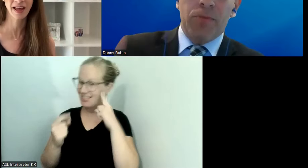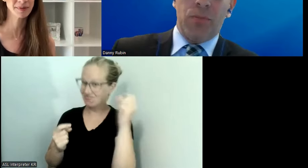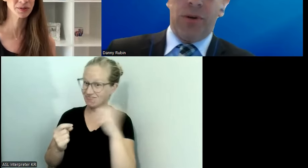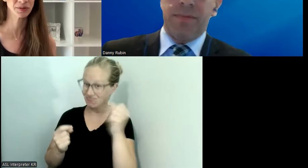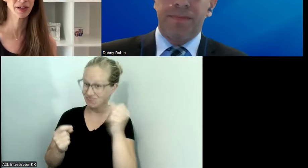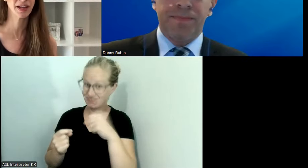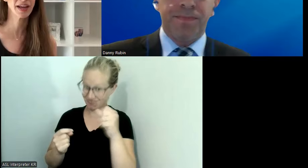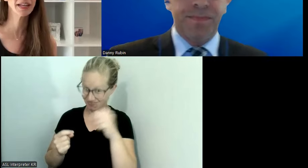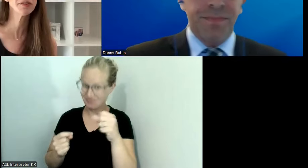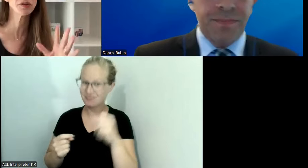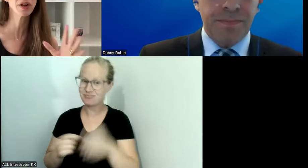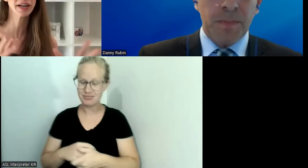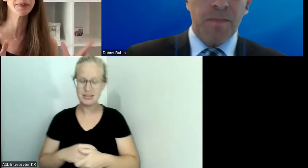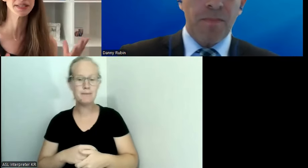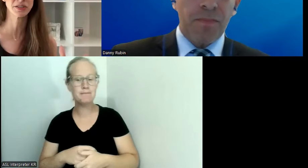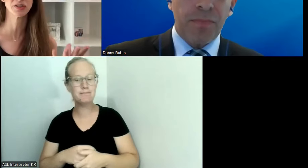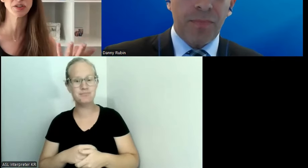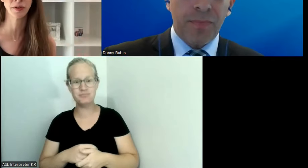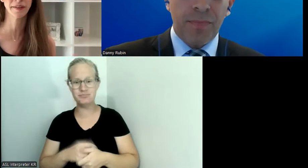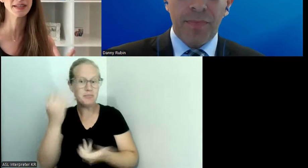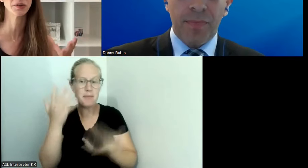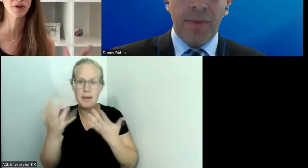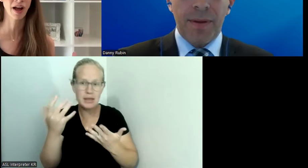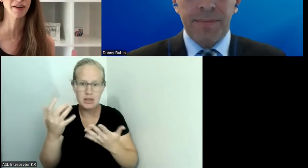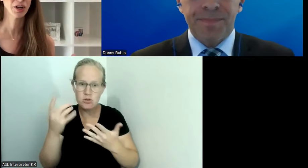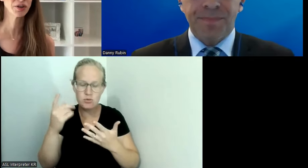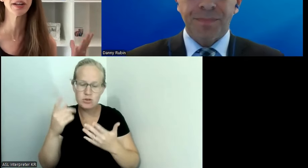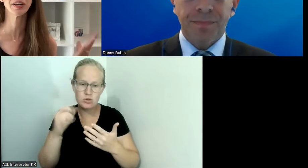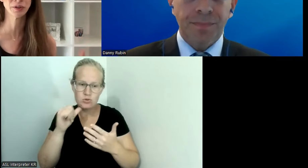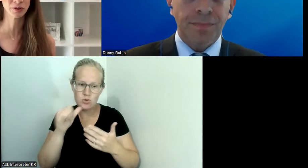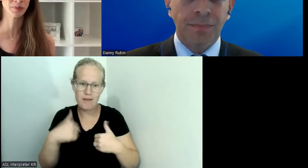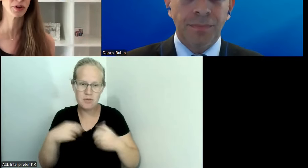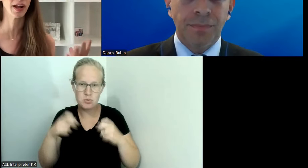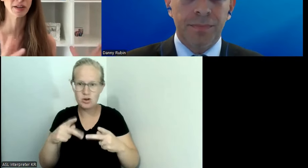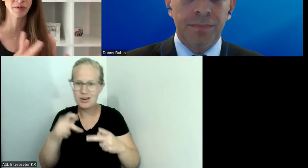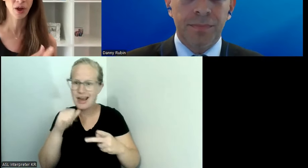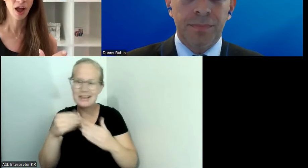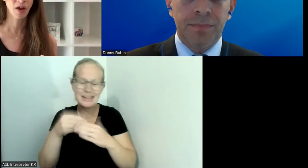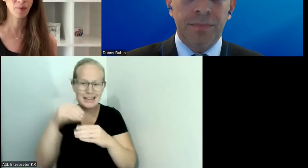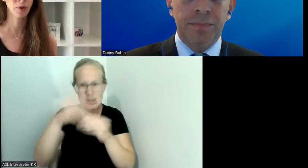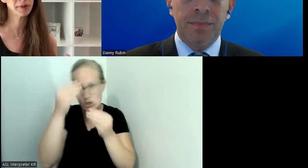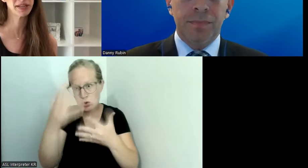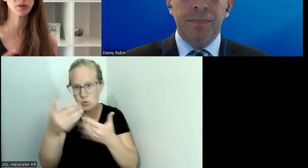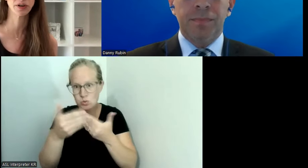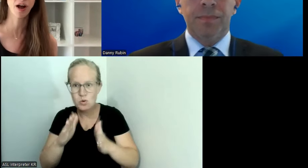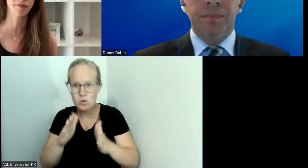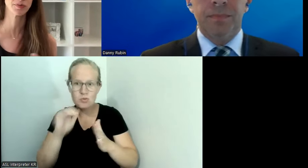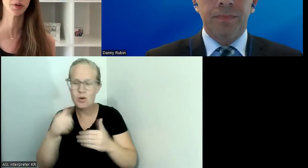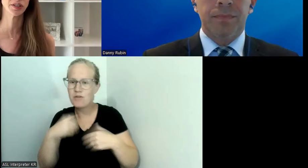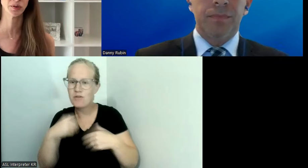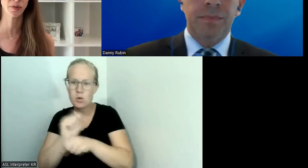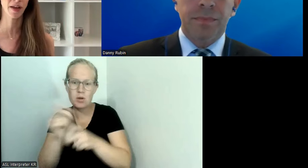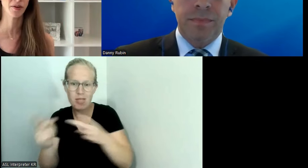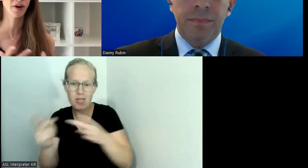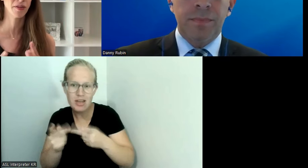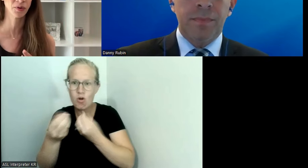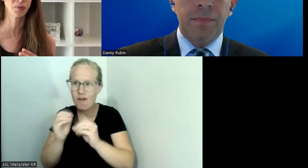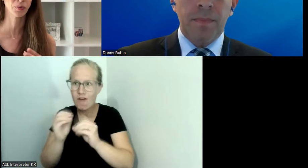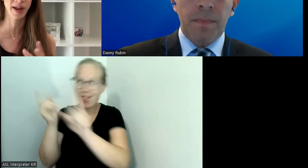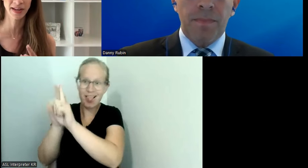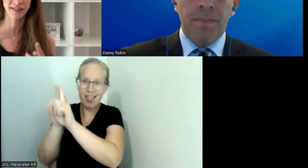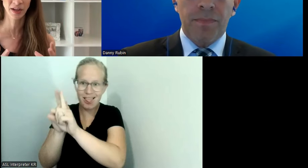Yes, absolutely. And even if you're not in a position to do that, let's say you're not, you're not in a newsroom, you're not in a workplace or an office where you can do that.